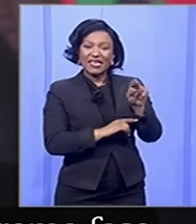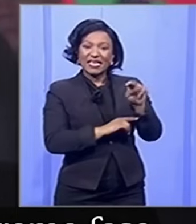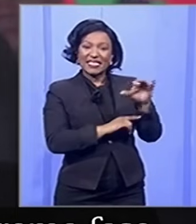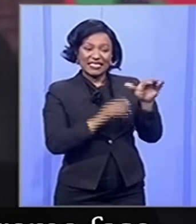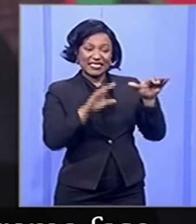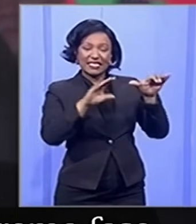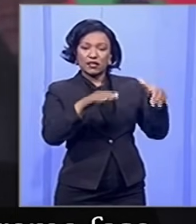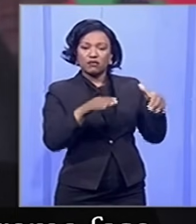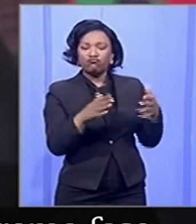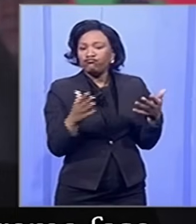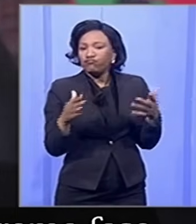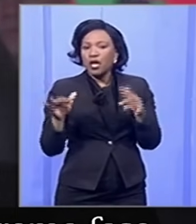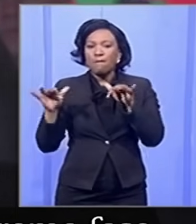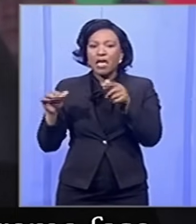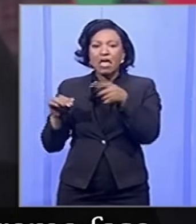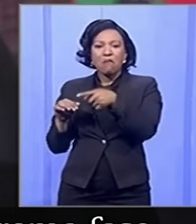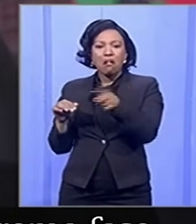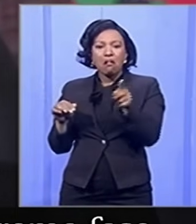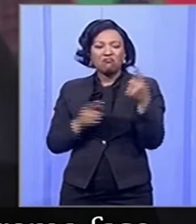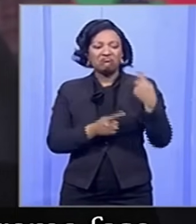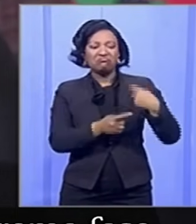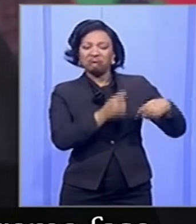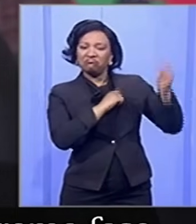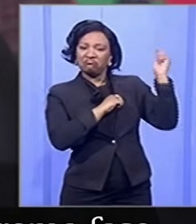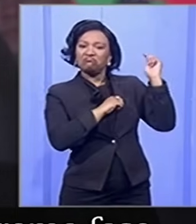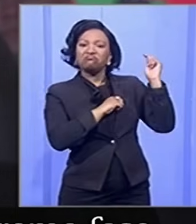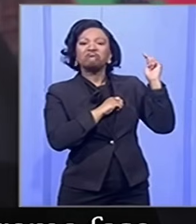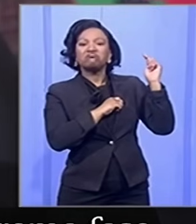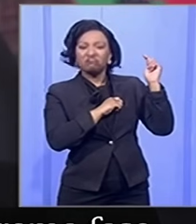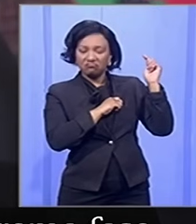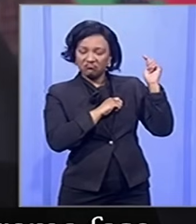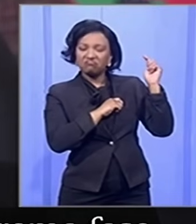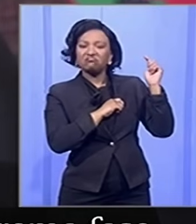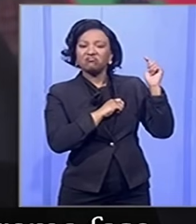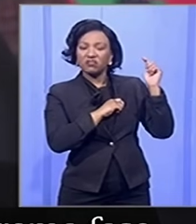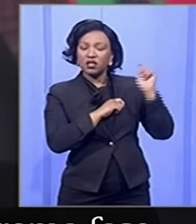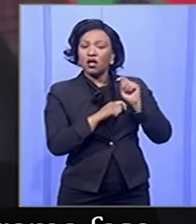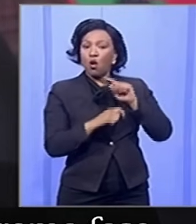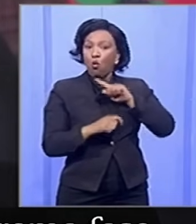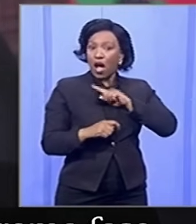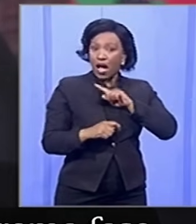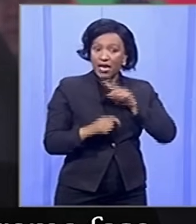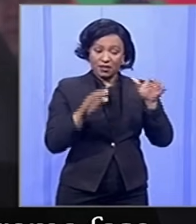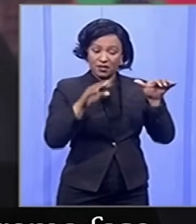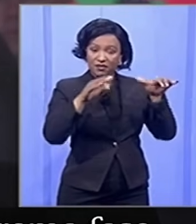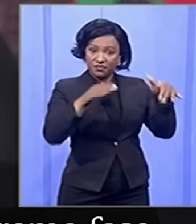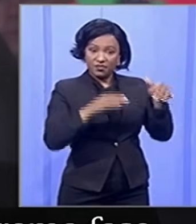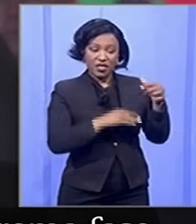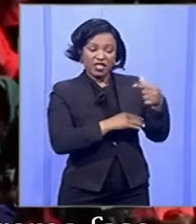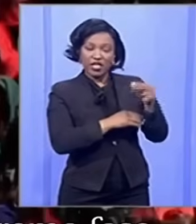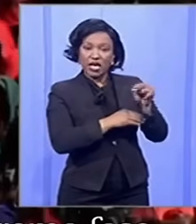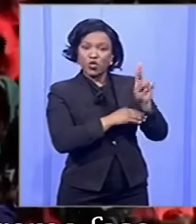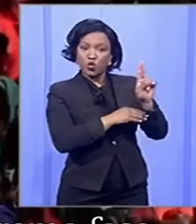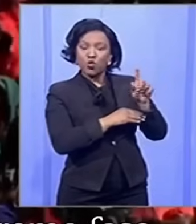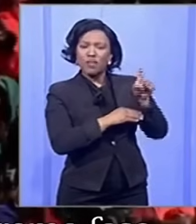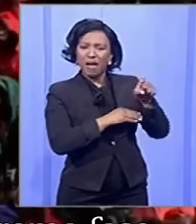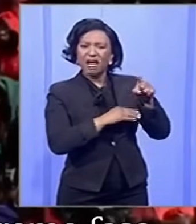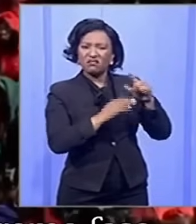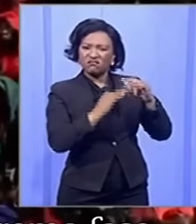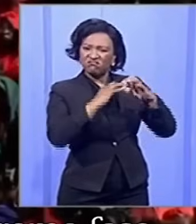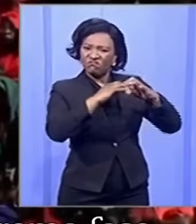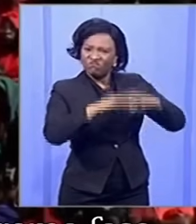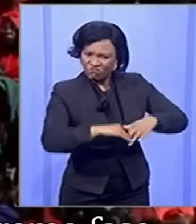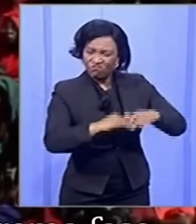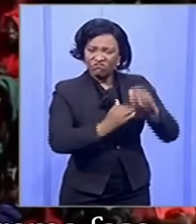sold out the people of South Africa. That's why this GNU must fall. Julius Malema